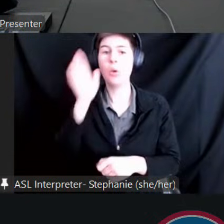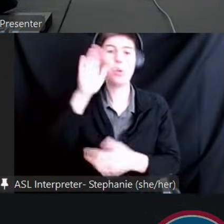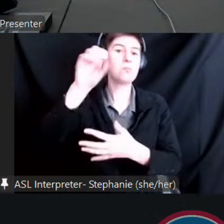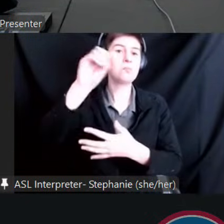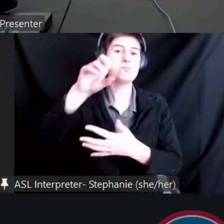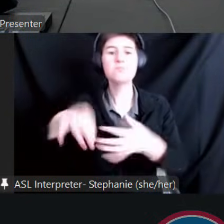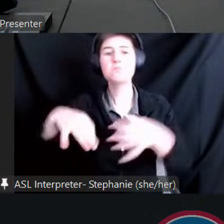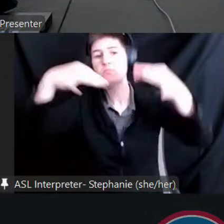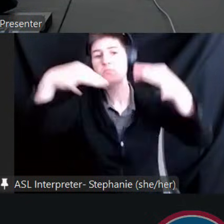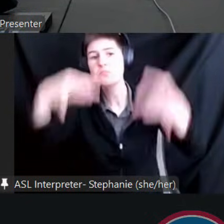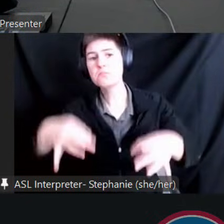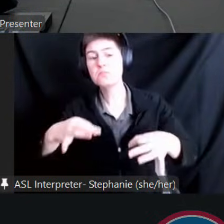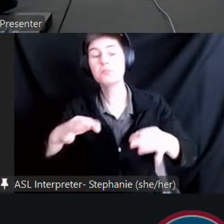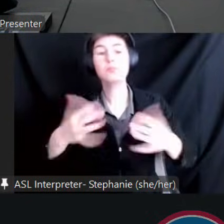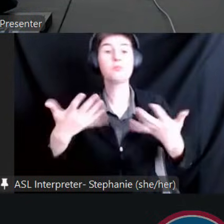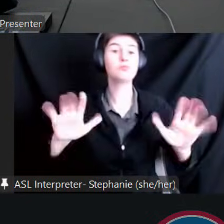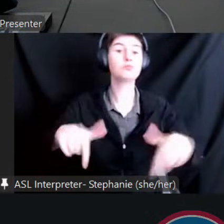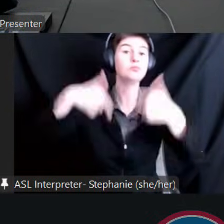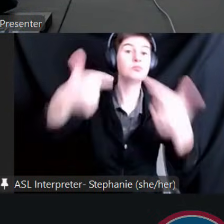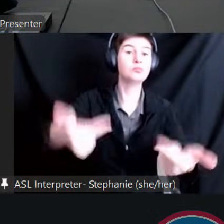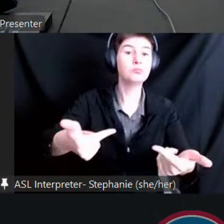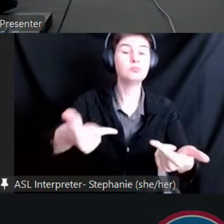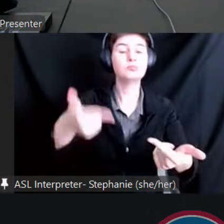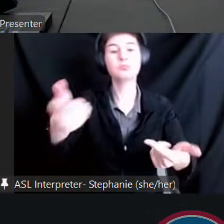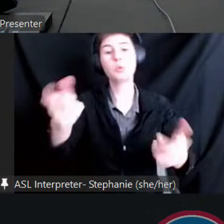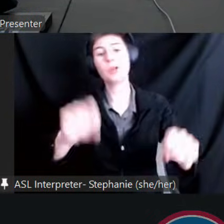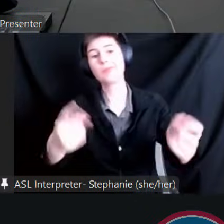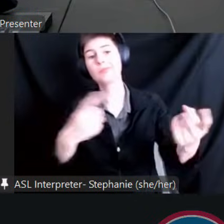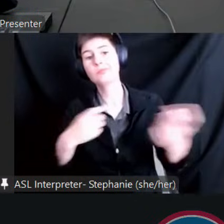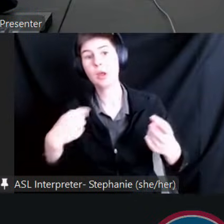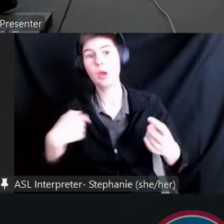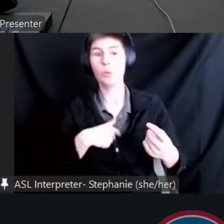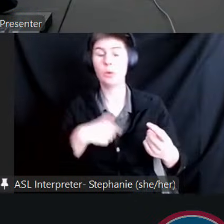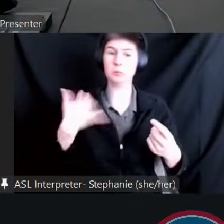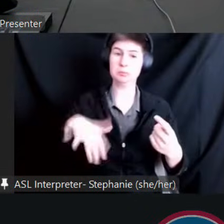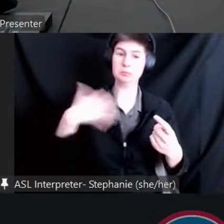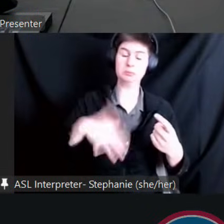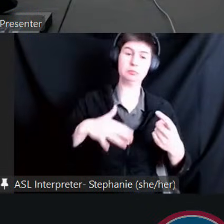to questions, because we'll go through pretty high level on many different things.